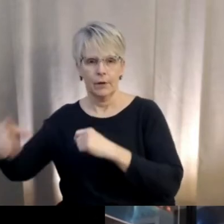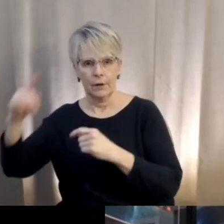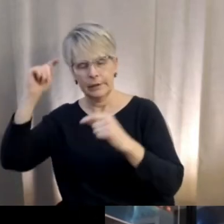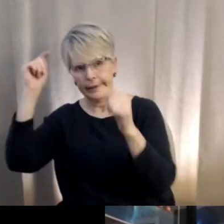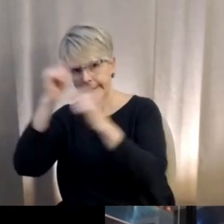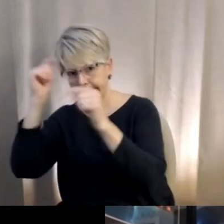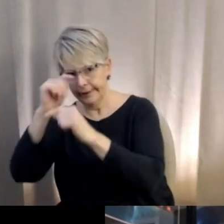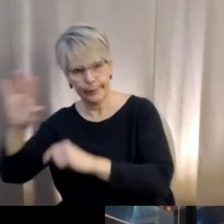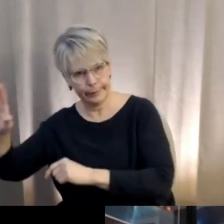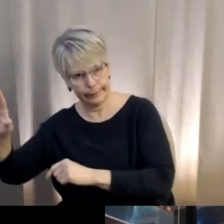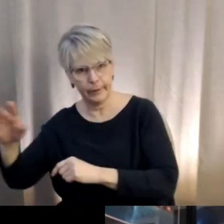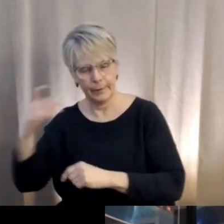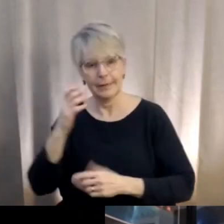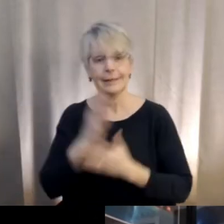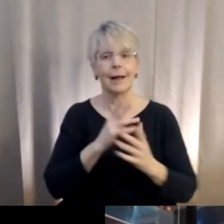potentially doing